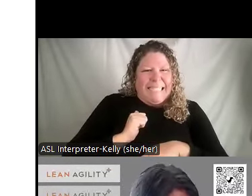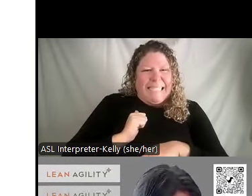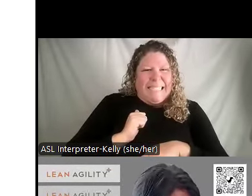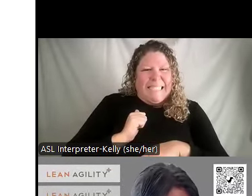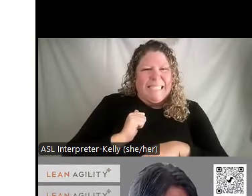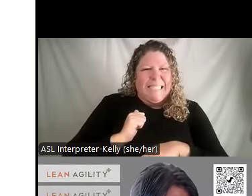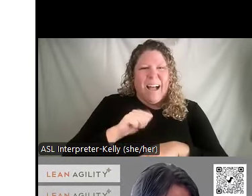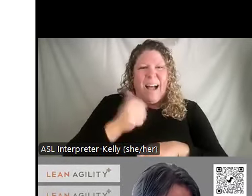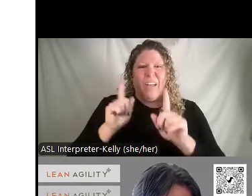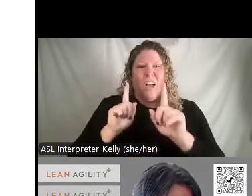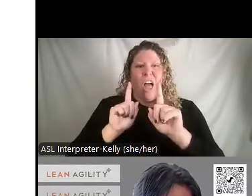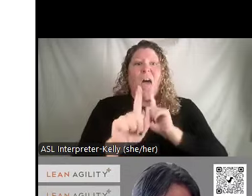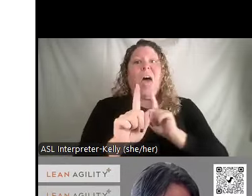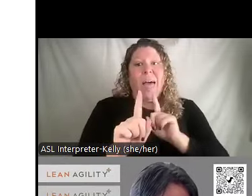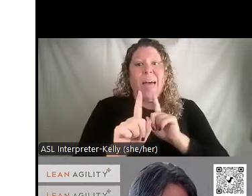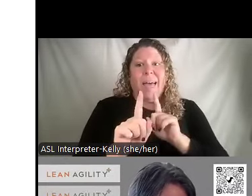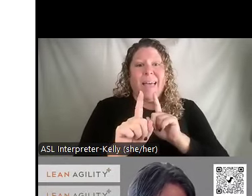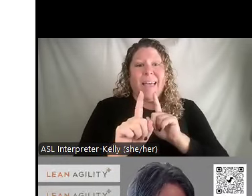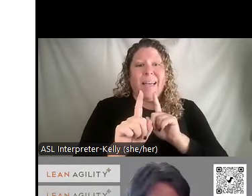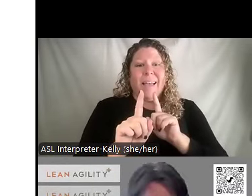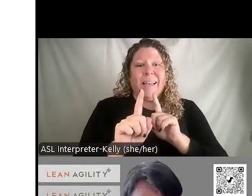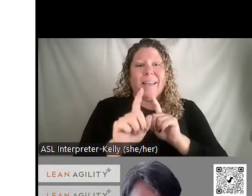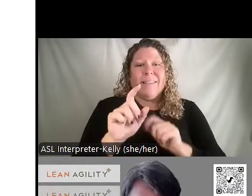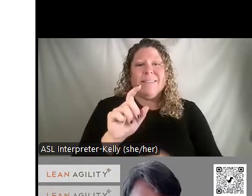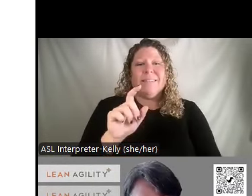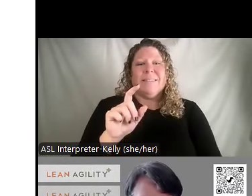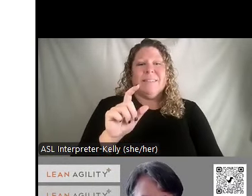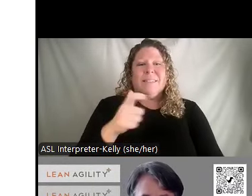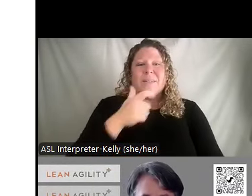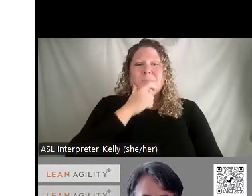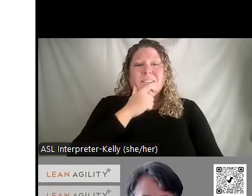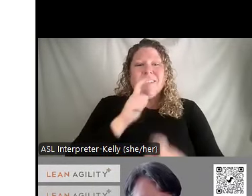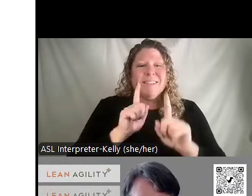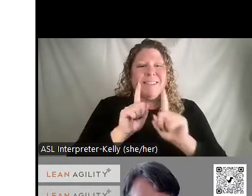beaten by British Olympian Scott Overall.